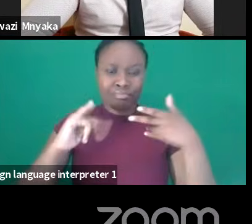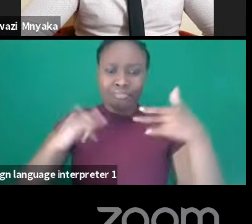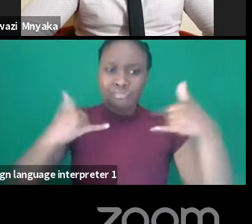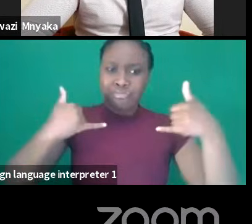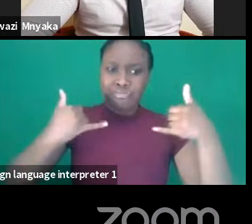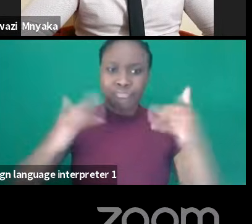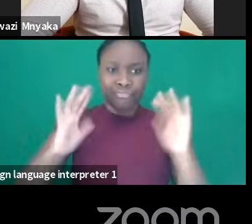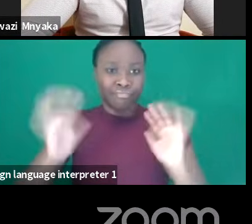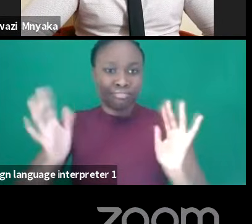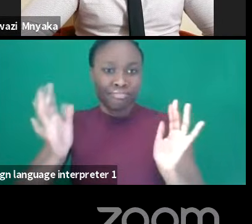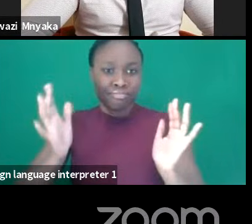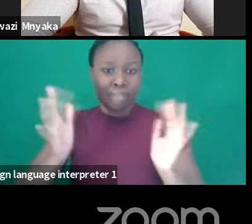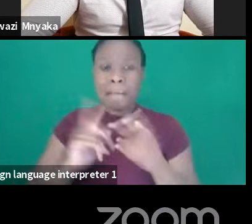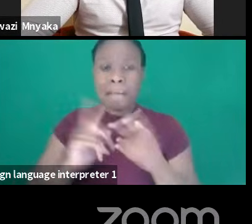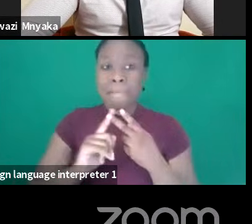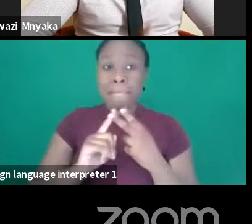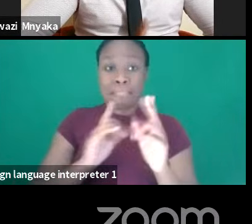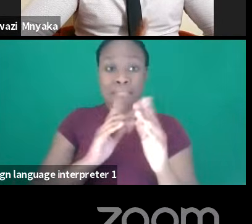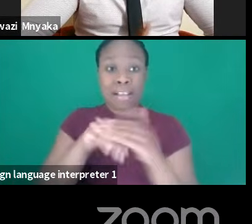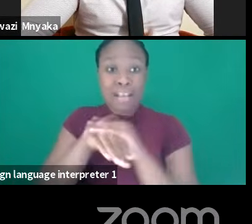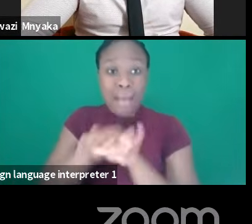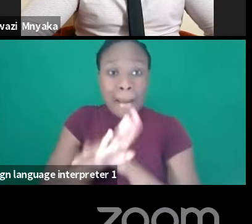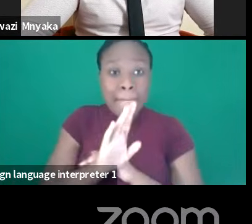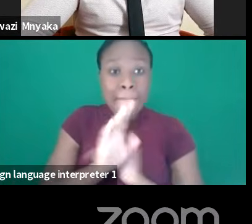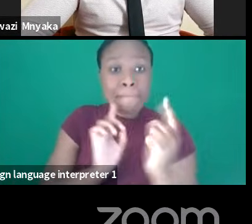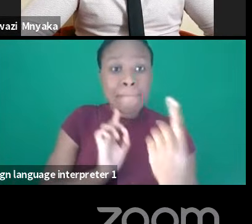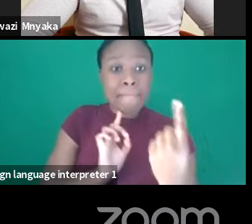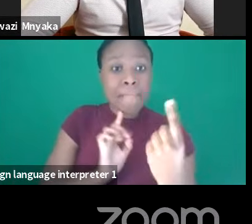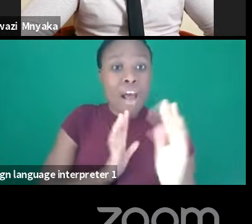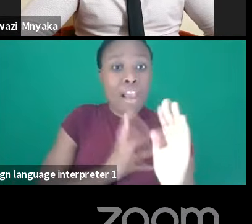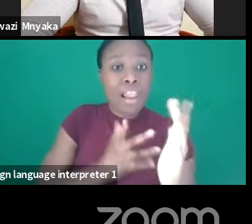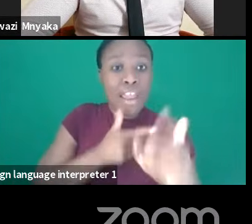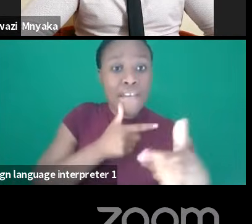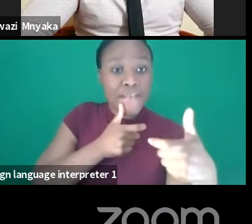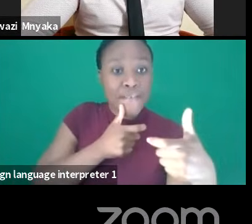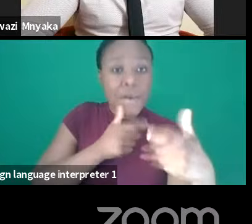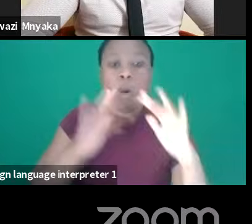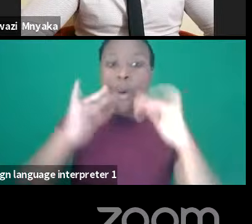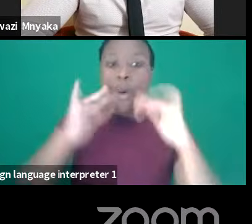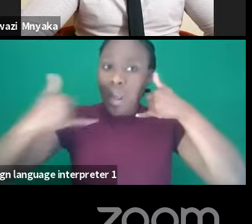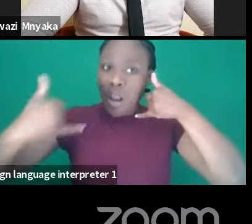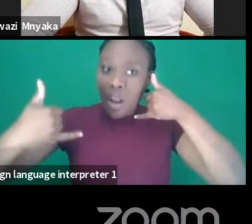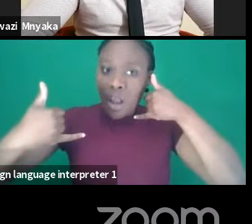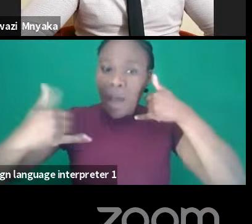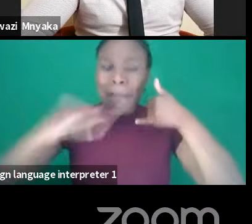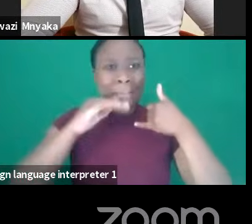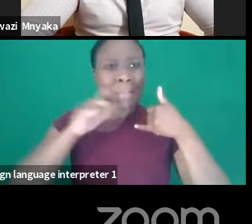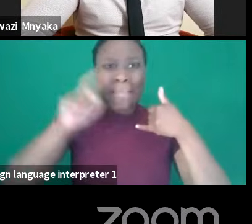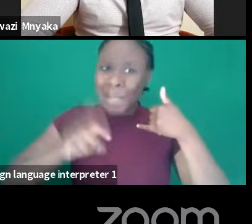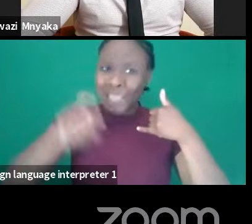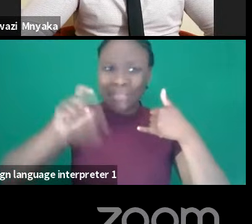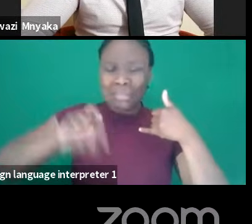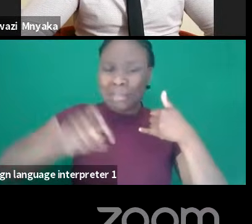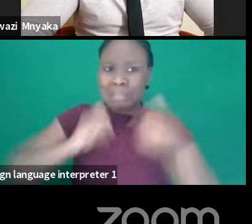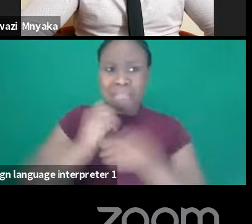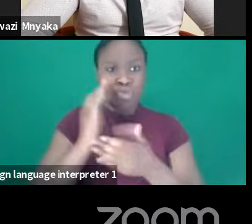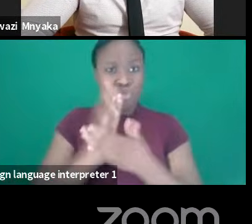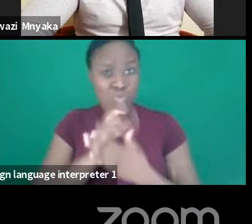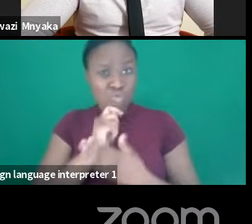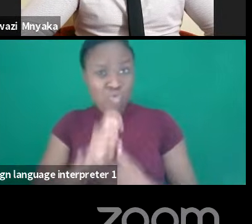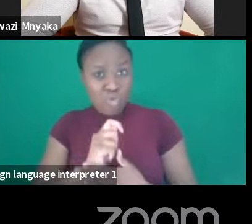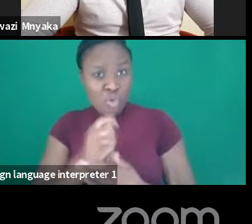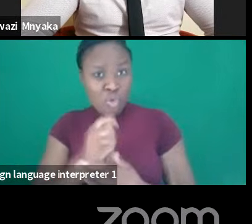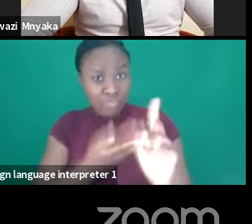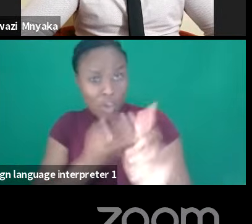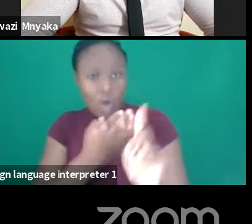either in branch or telephonically, visually, we are compelled to do authentication to protect you as